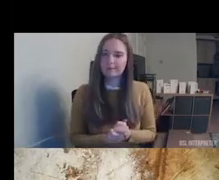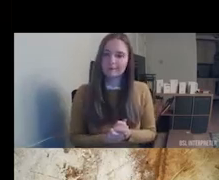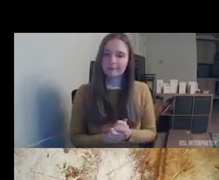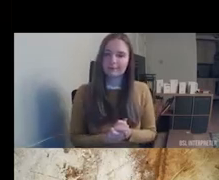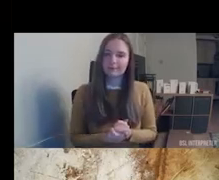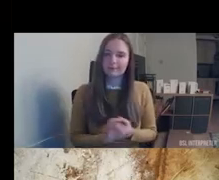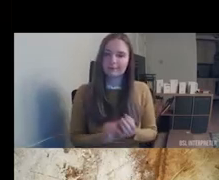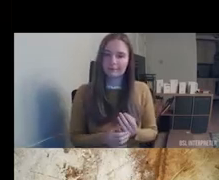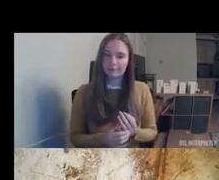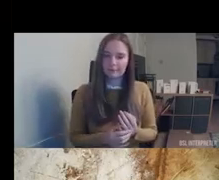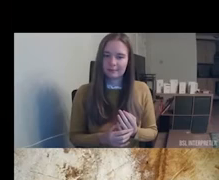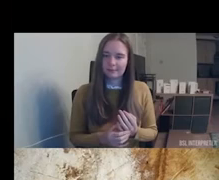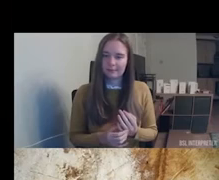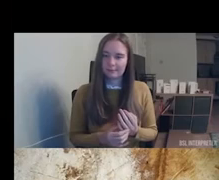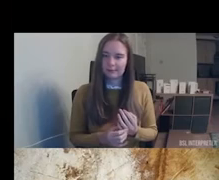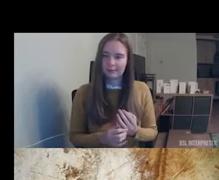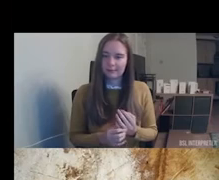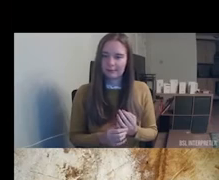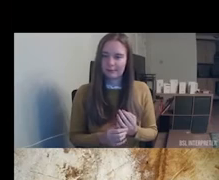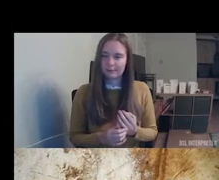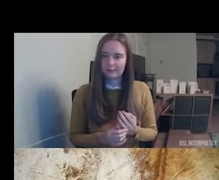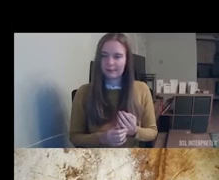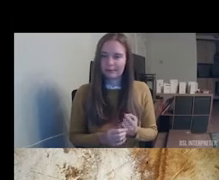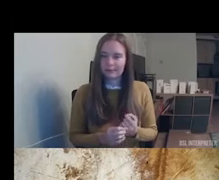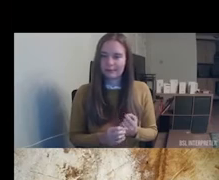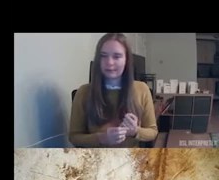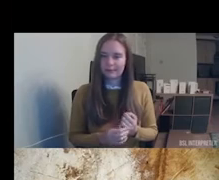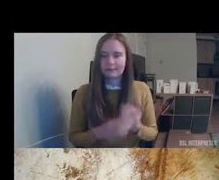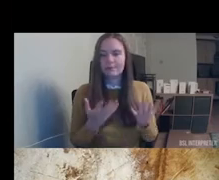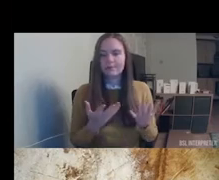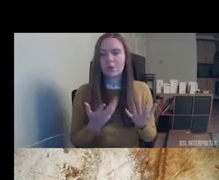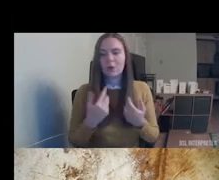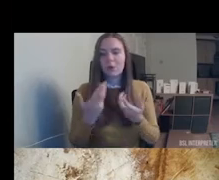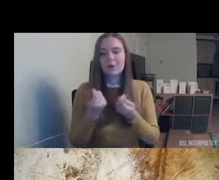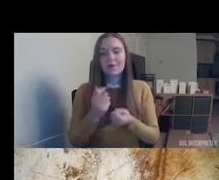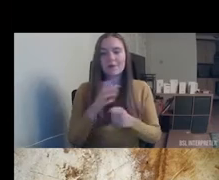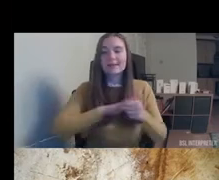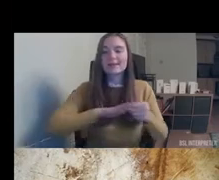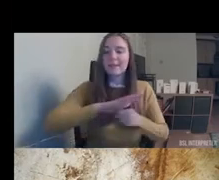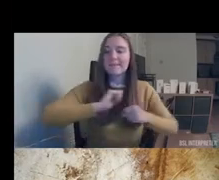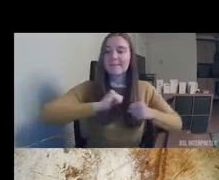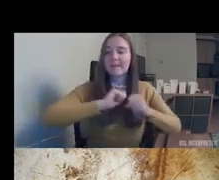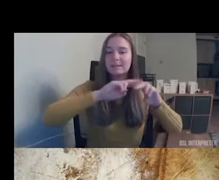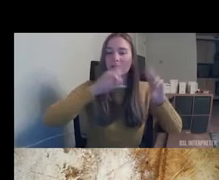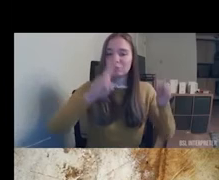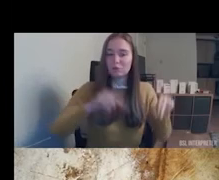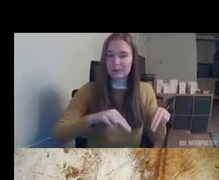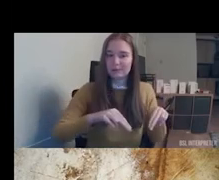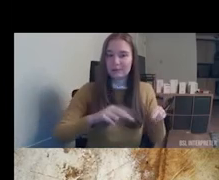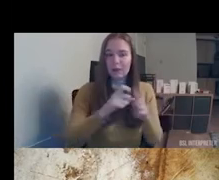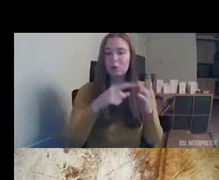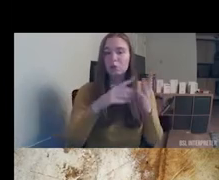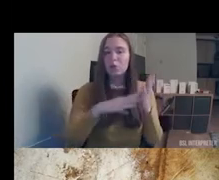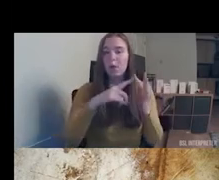And how we transposed it is, we were given the space in the Gali-Galileo-Chini dome, and